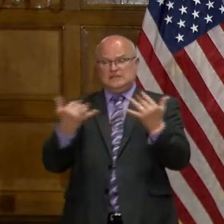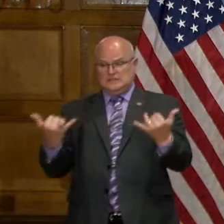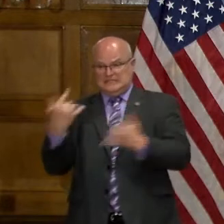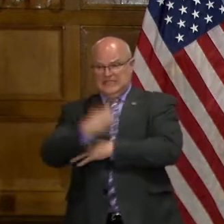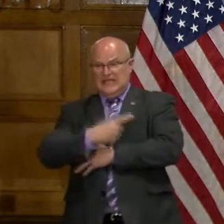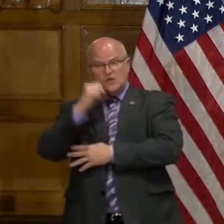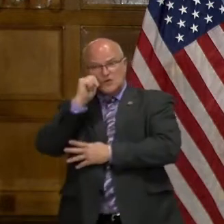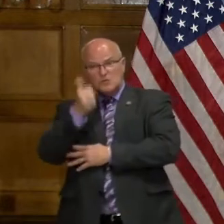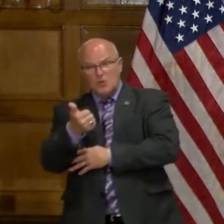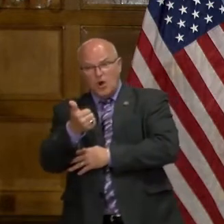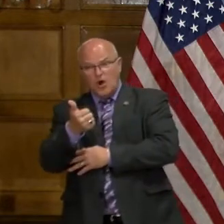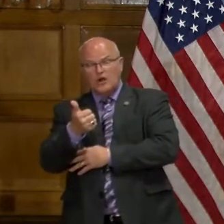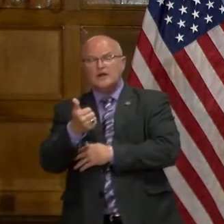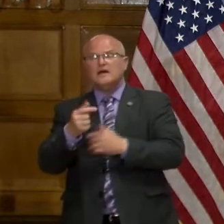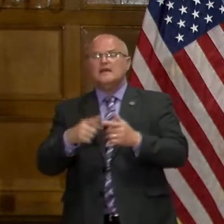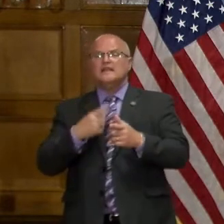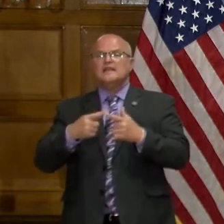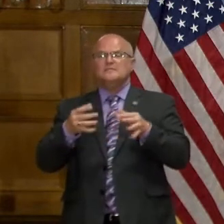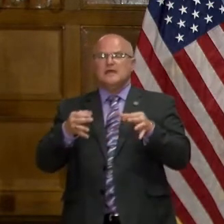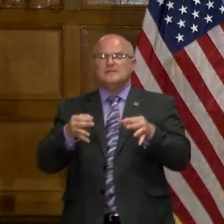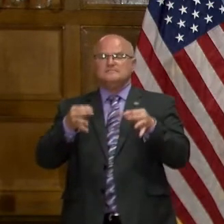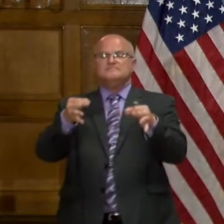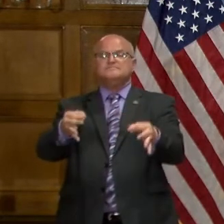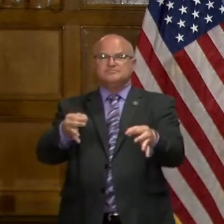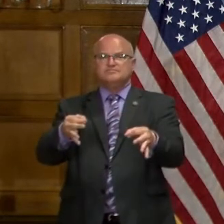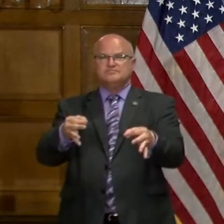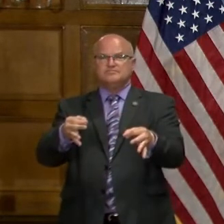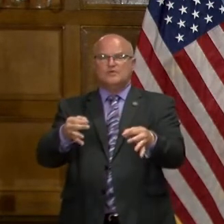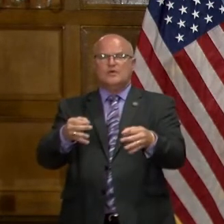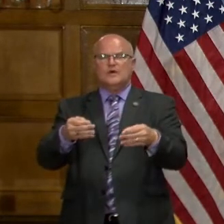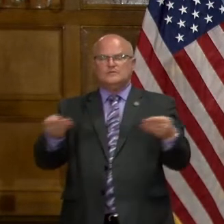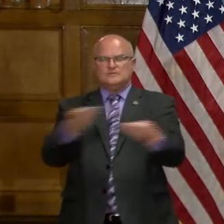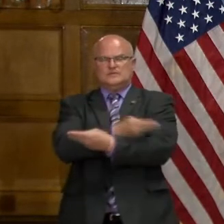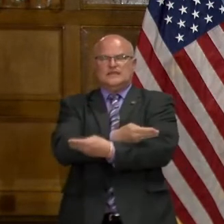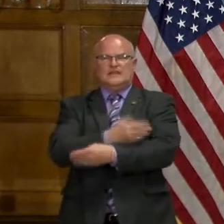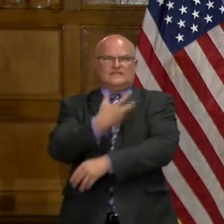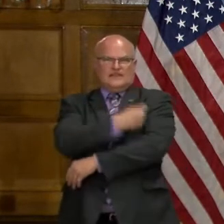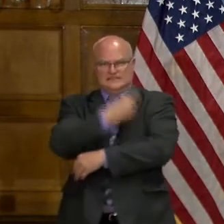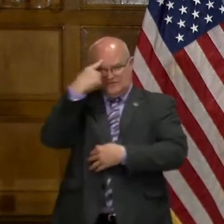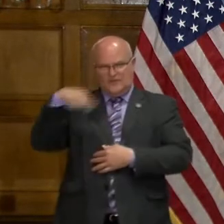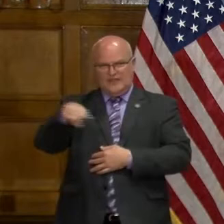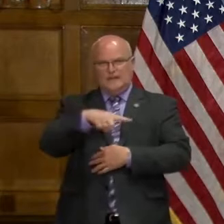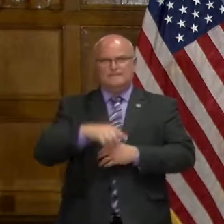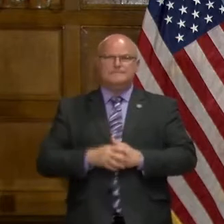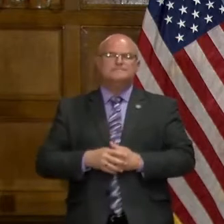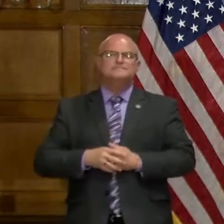or tomorrow, that there may be a slight pause while we get the new vaccine to them.